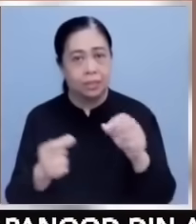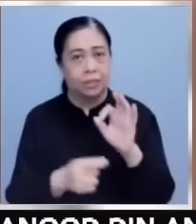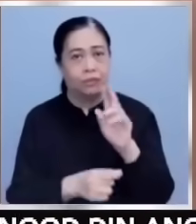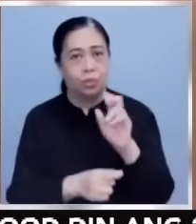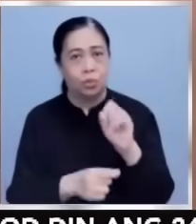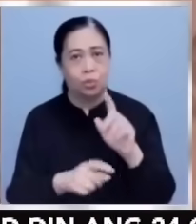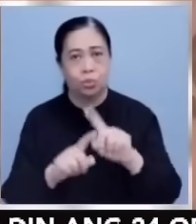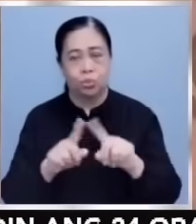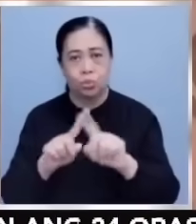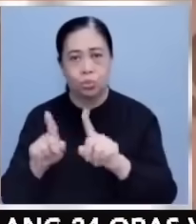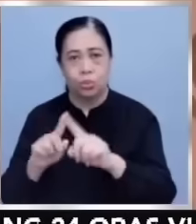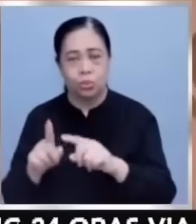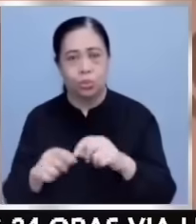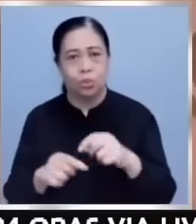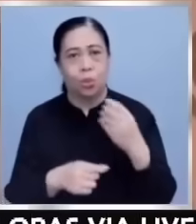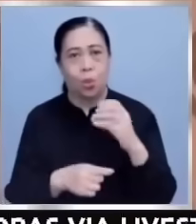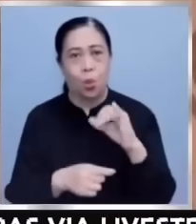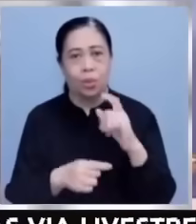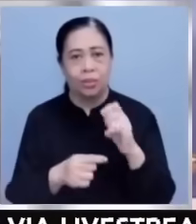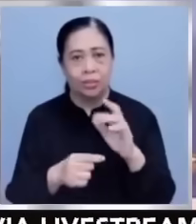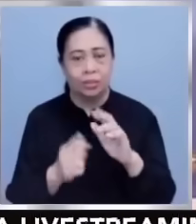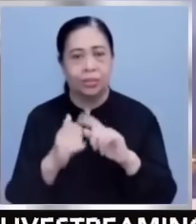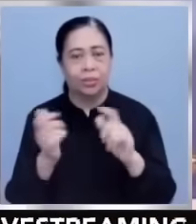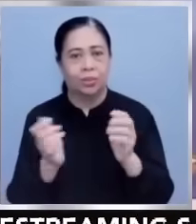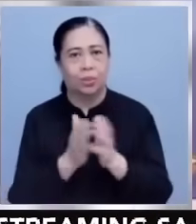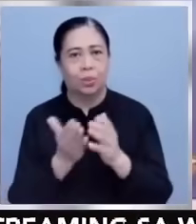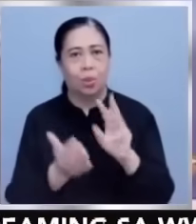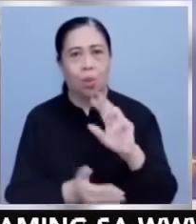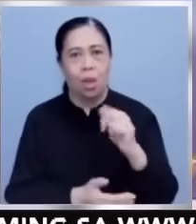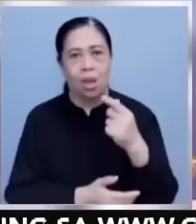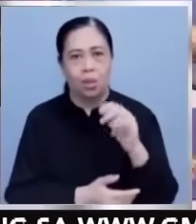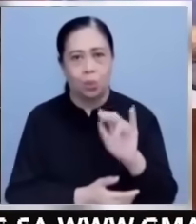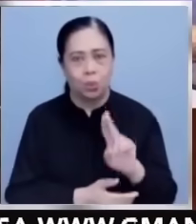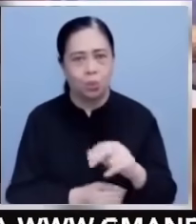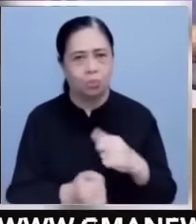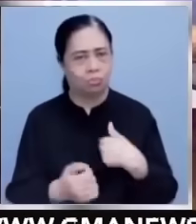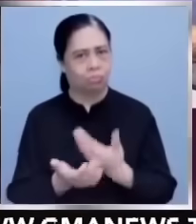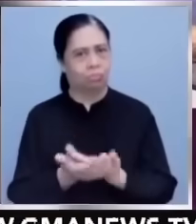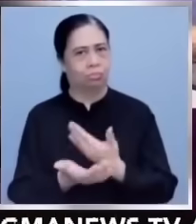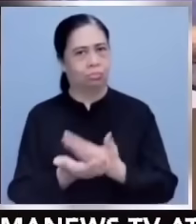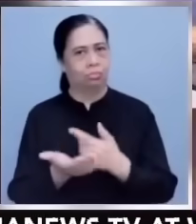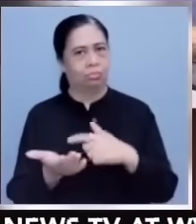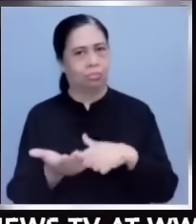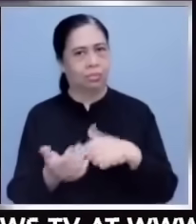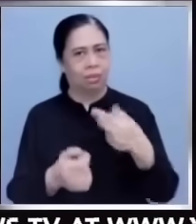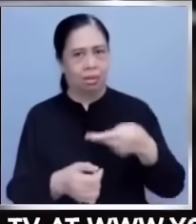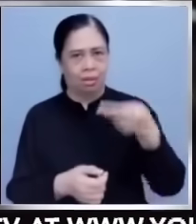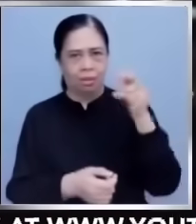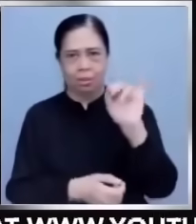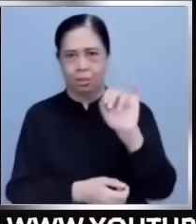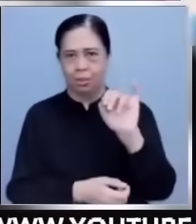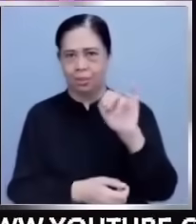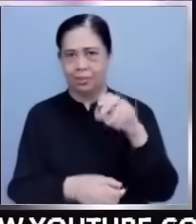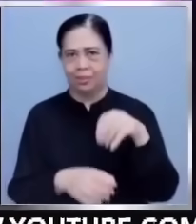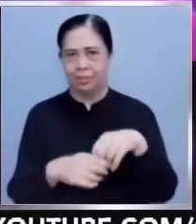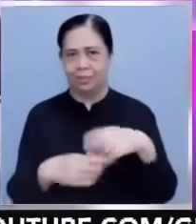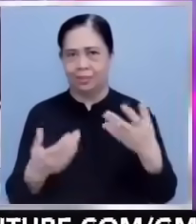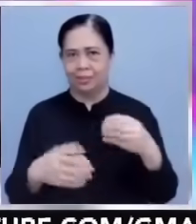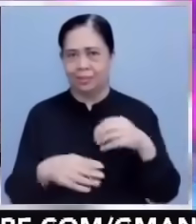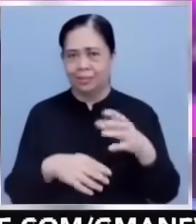ng oyster truffle and wagyu onigiri. Medyo nagulat ako dun sa high class taste sa loob.